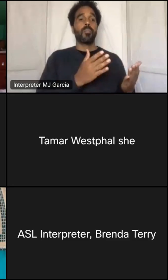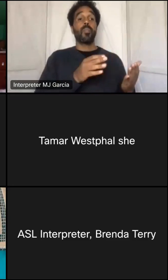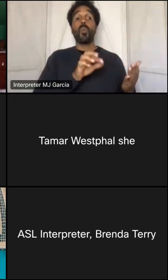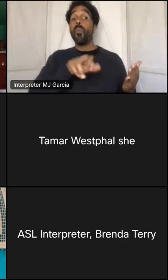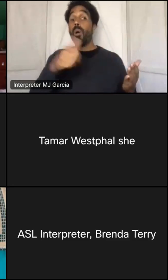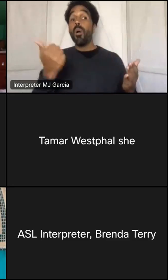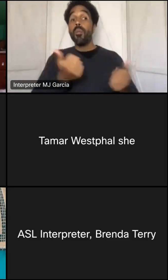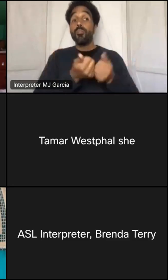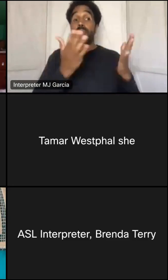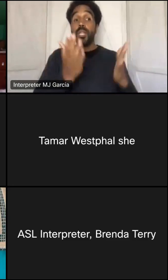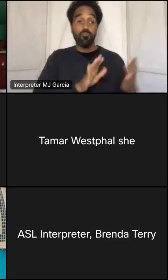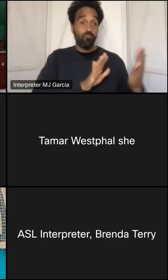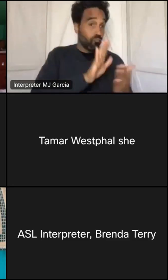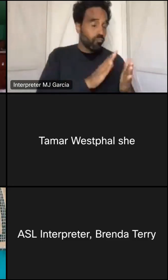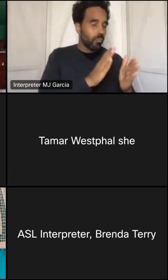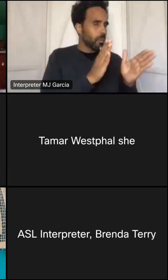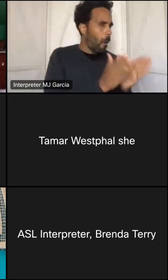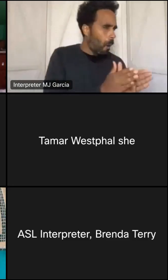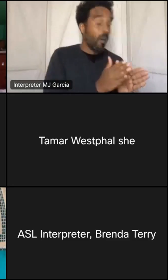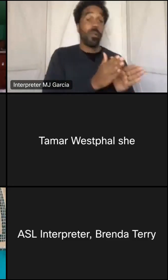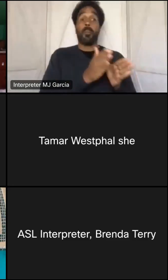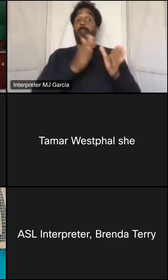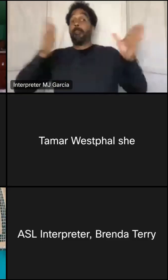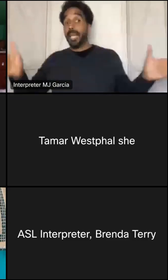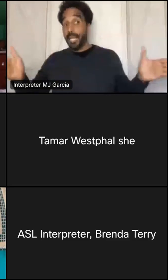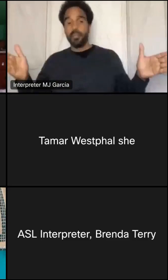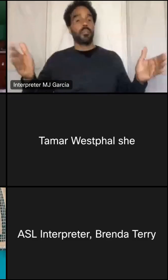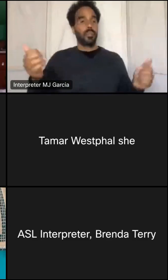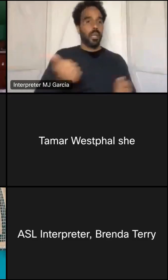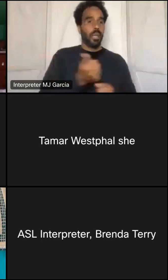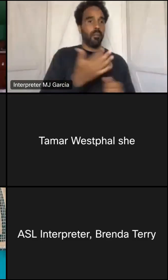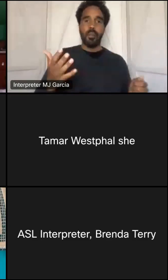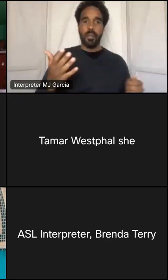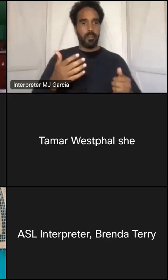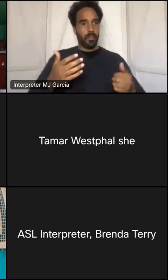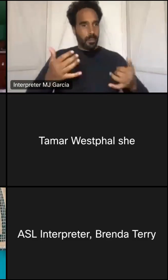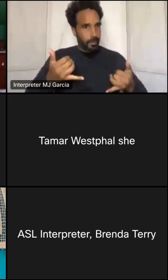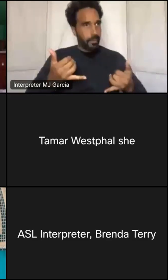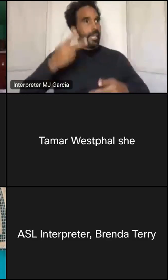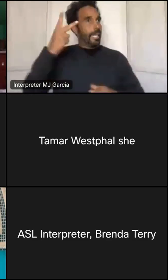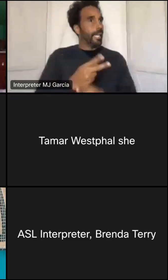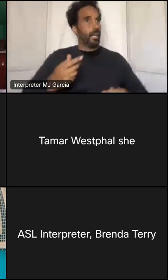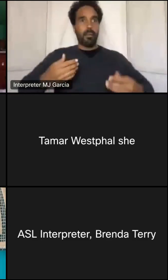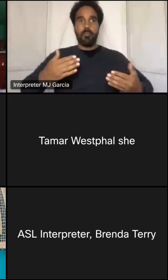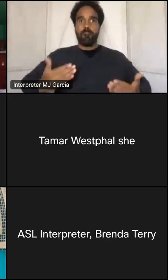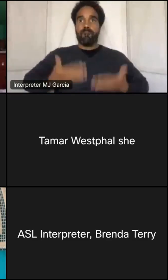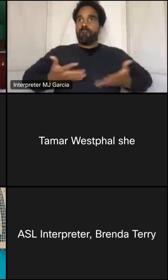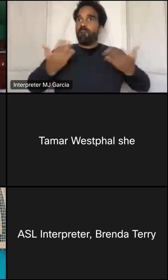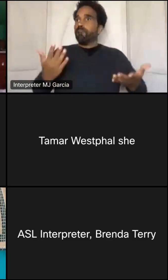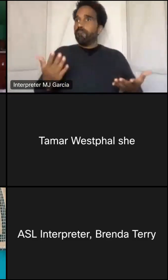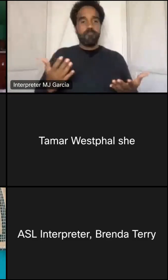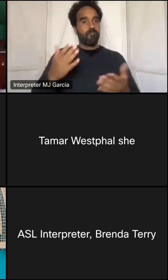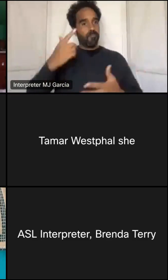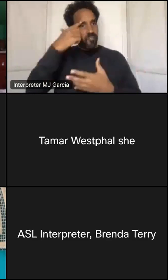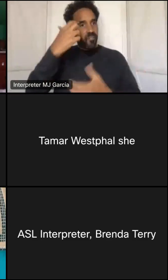right? So thinking about just keeping hope alive, keeping faith alive, because sometimes hope is not present,